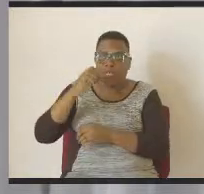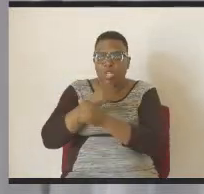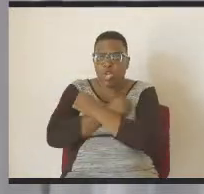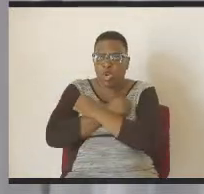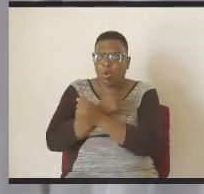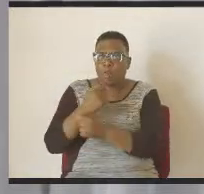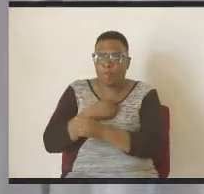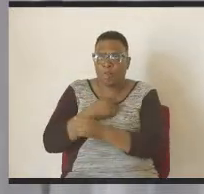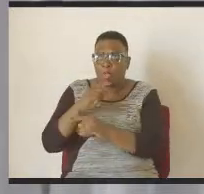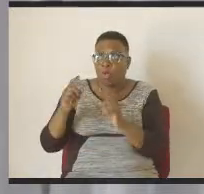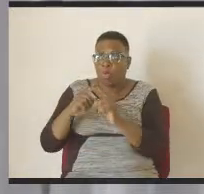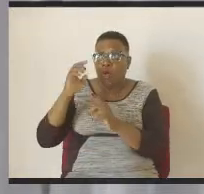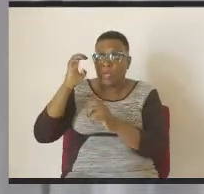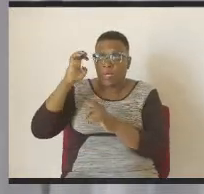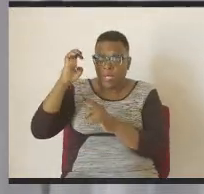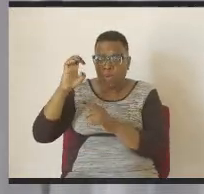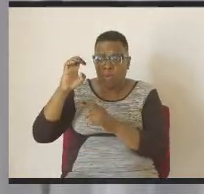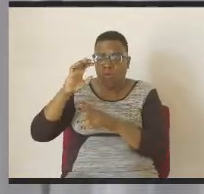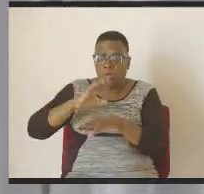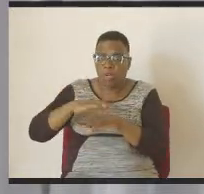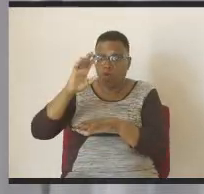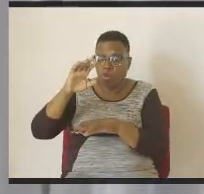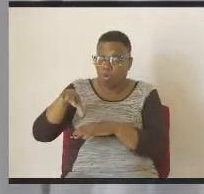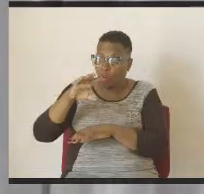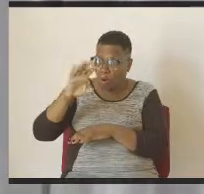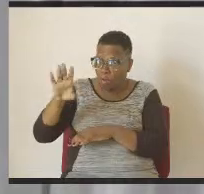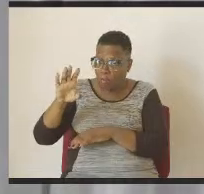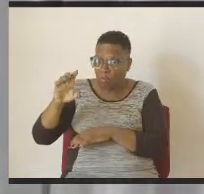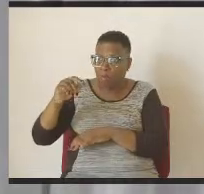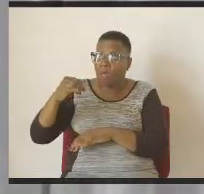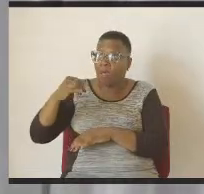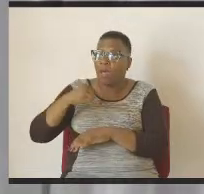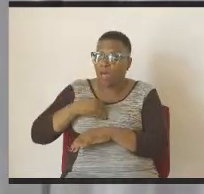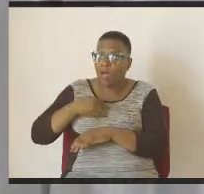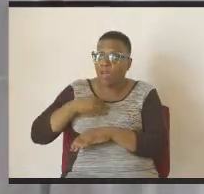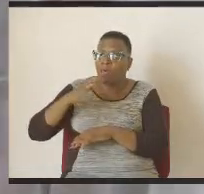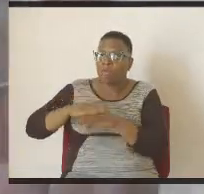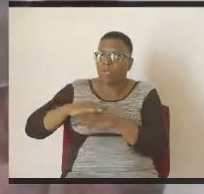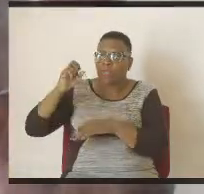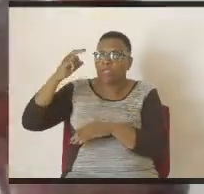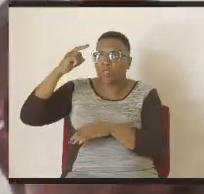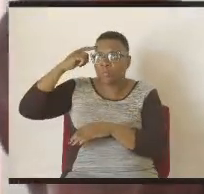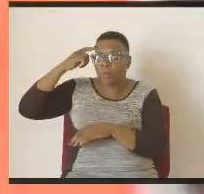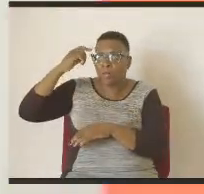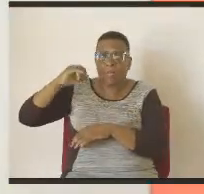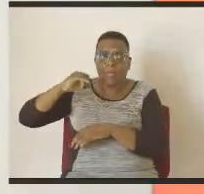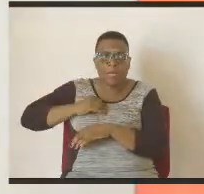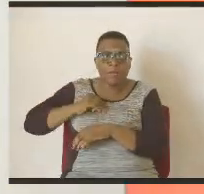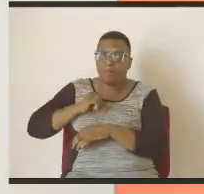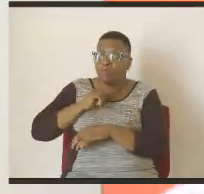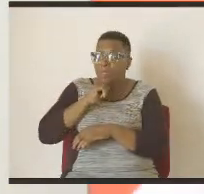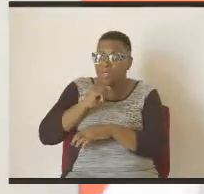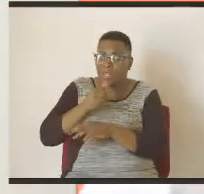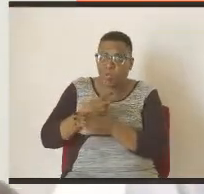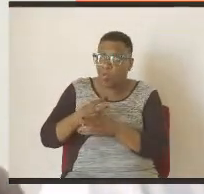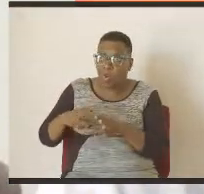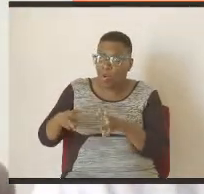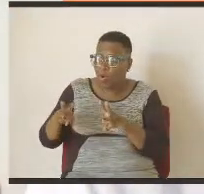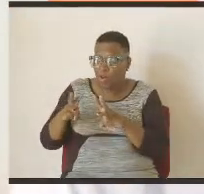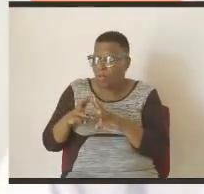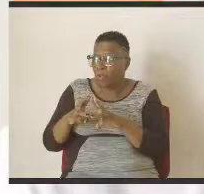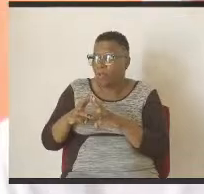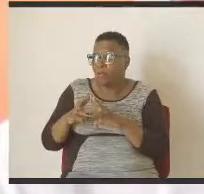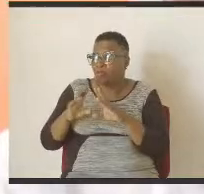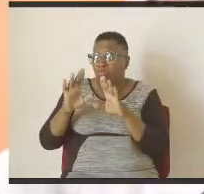he was on the cross, I was on his mind. I'm so unworthy of such